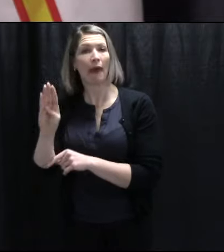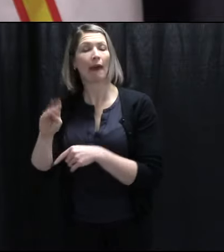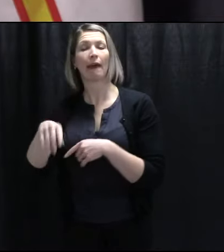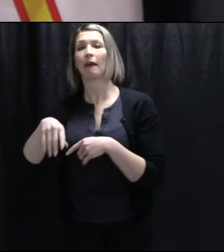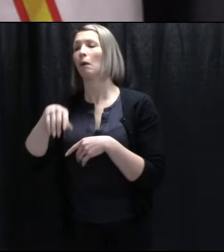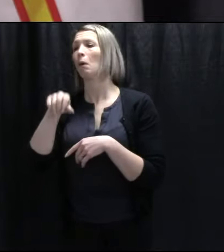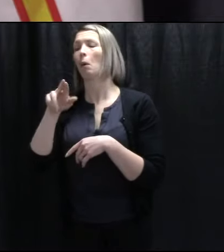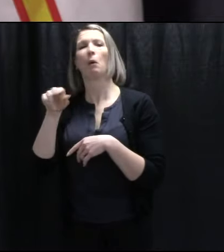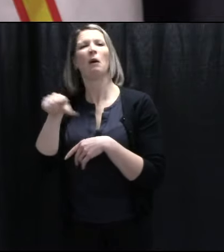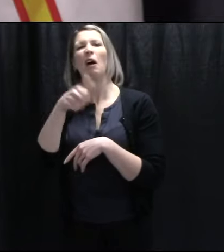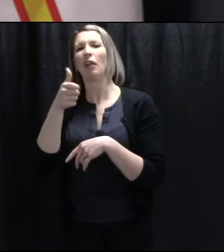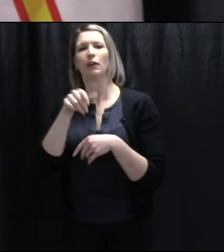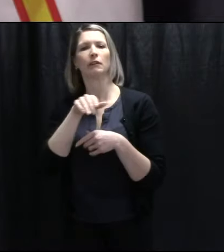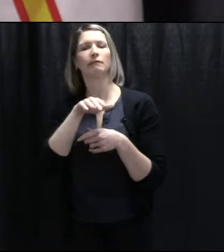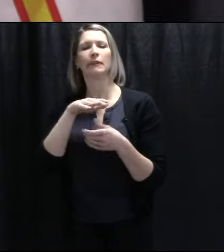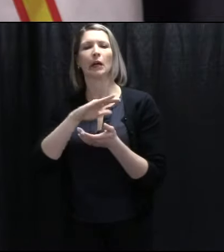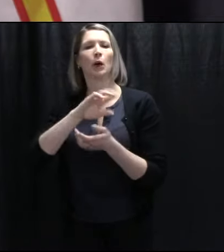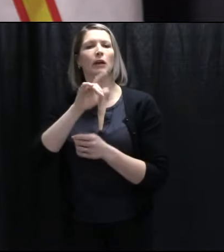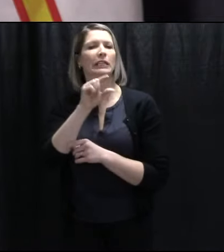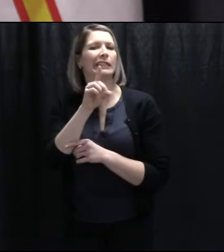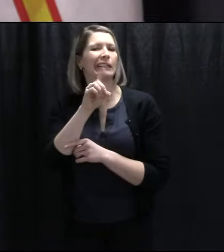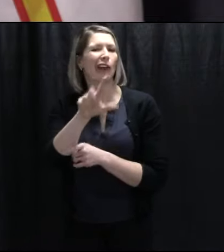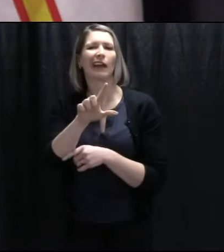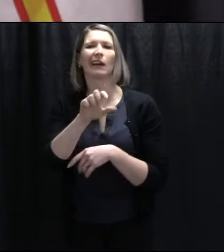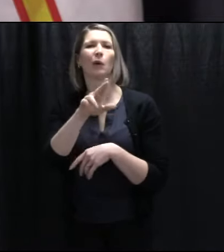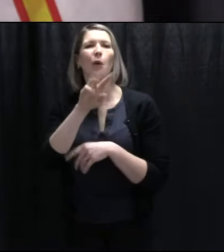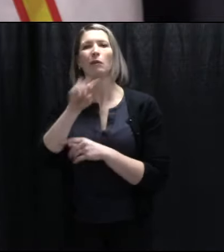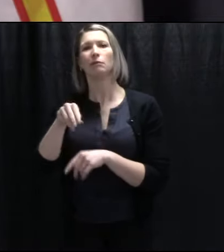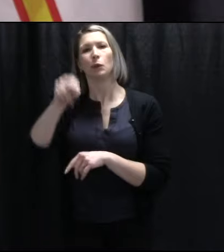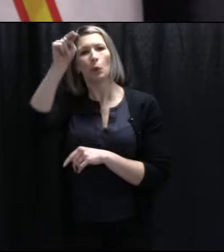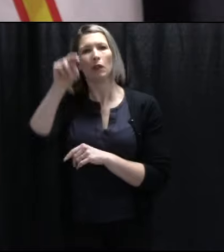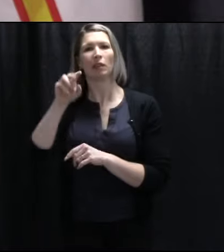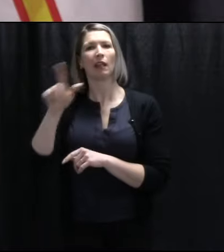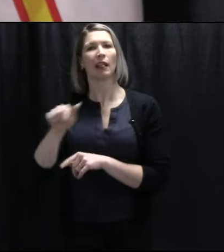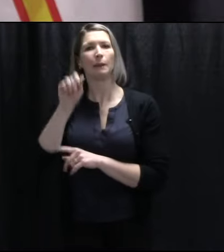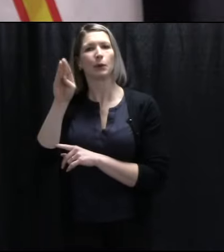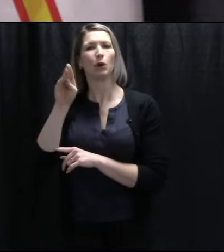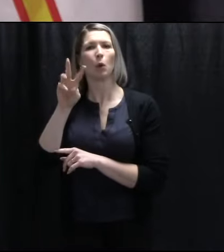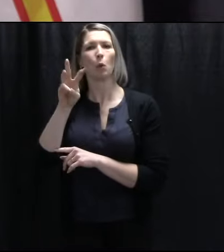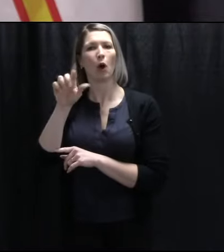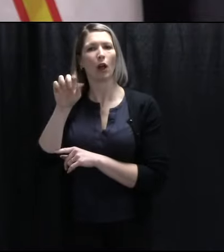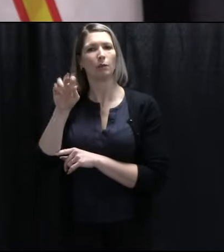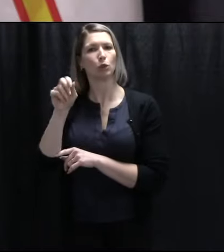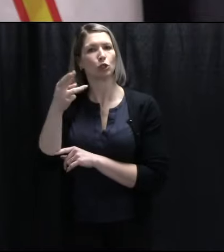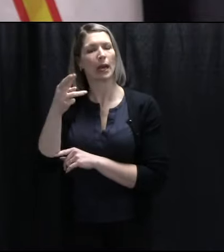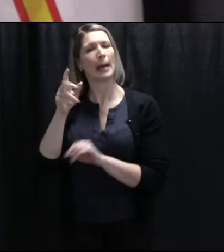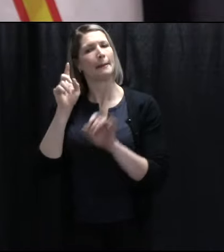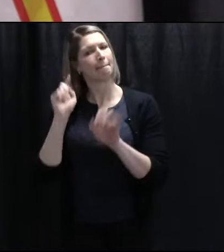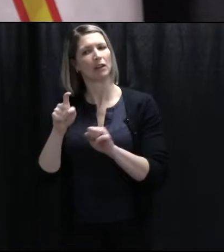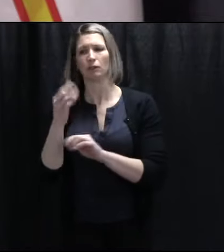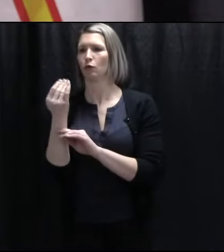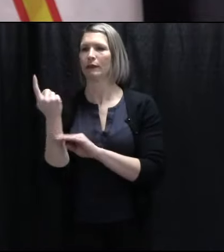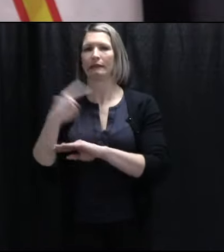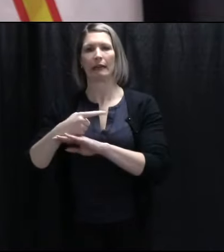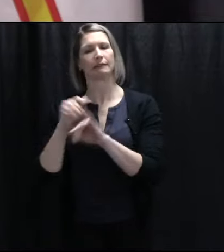small number of people that could be coming into Wildbush, you must immediately self-isolate for 14